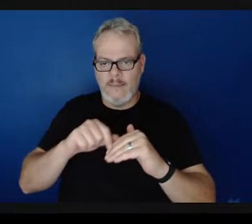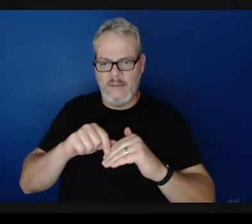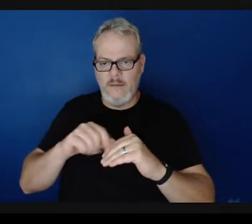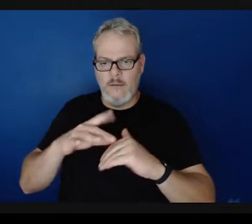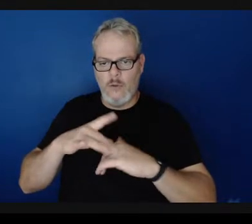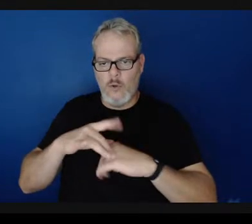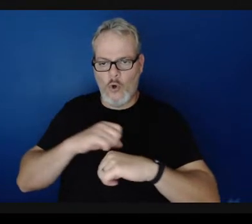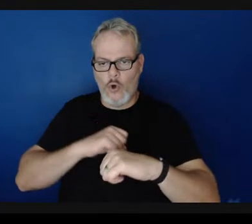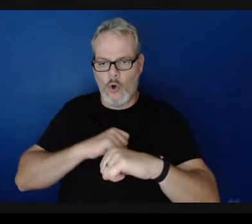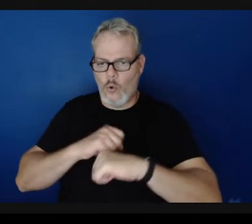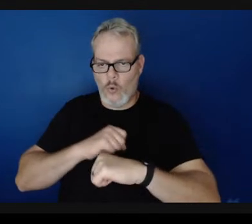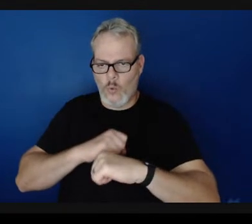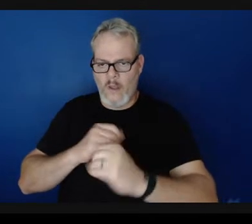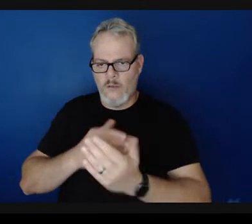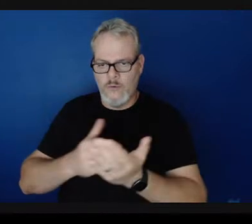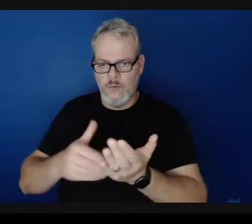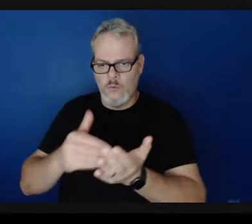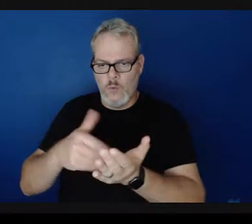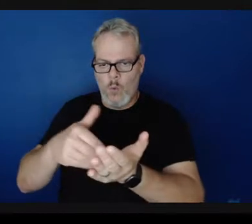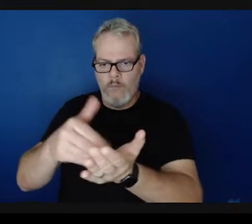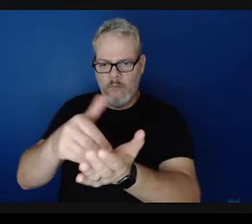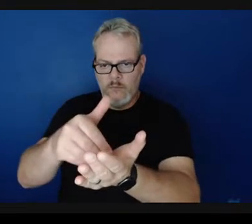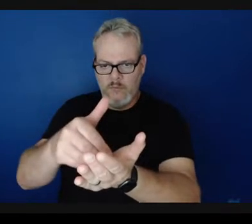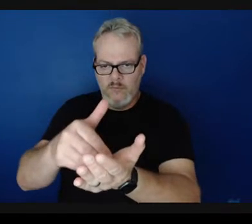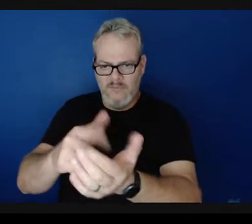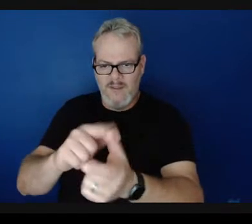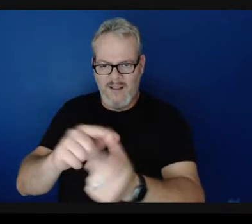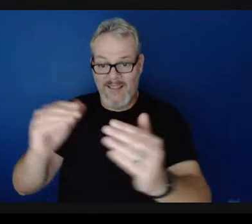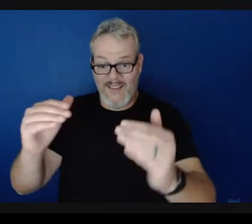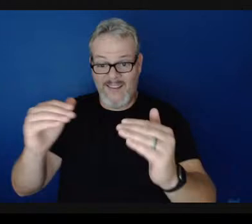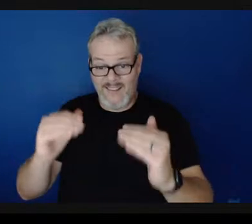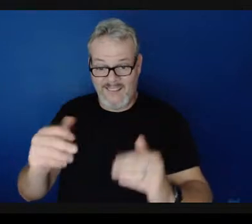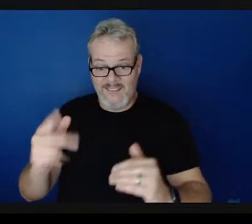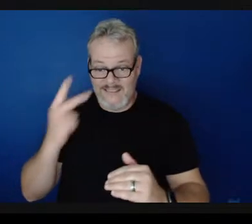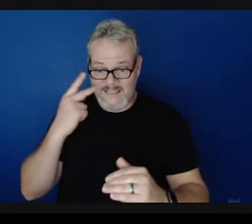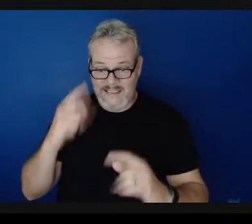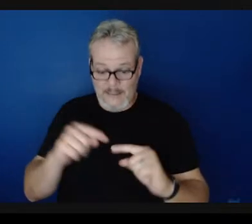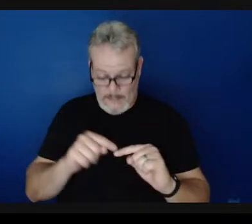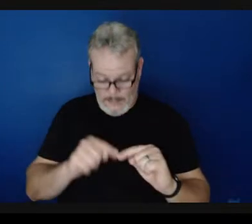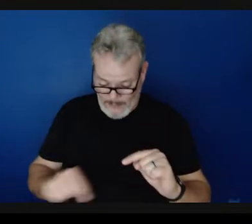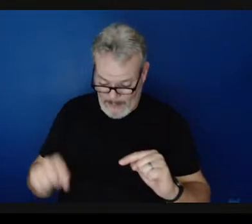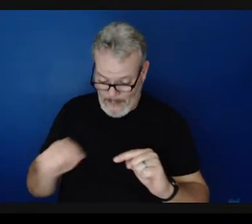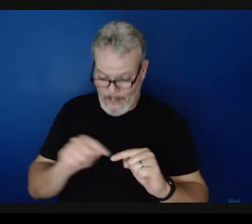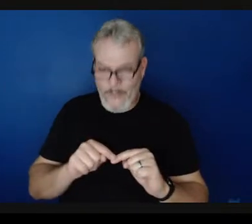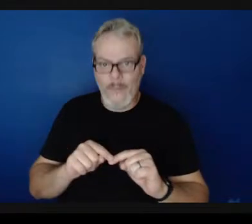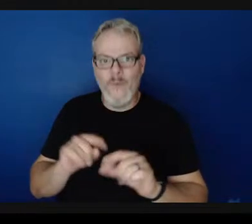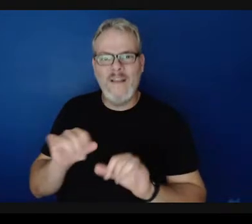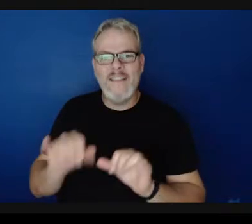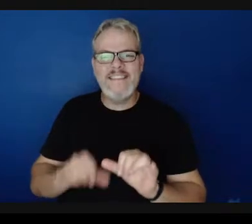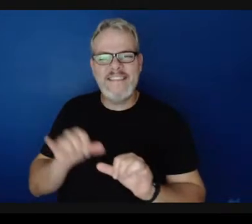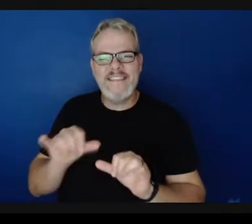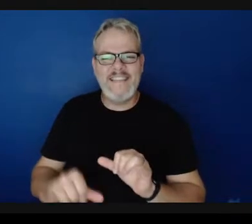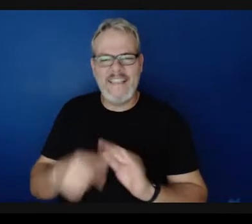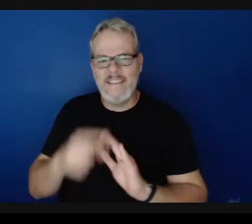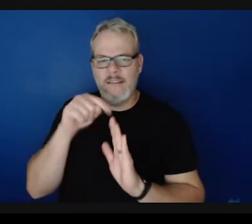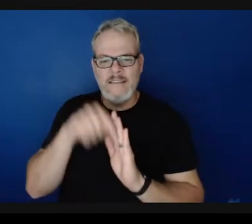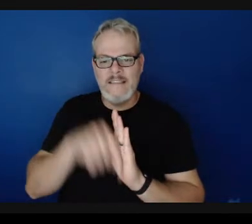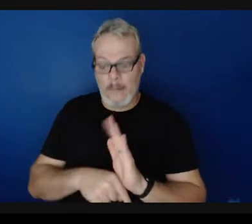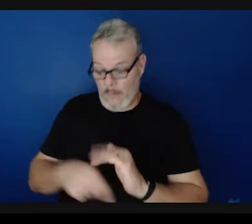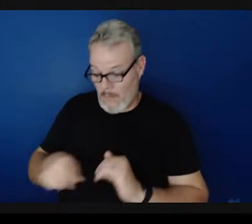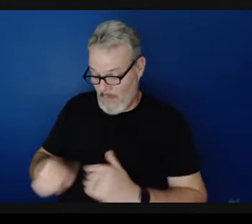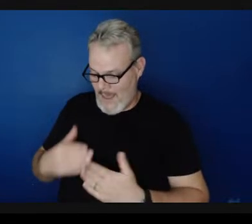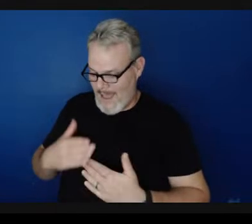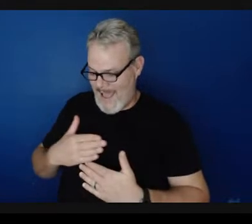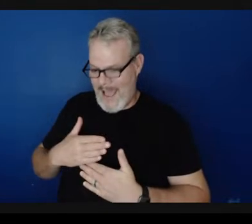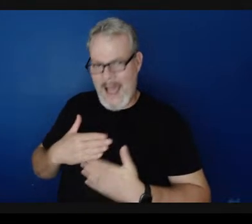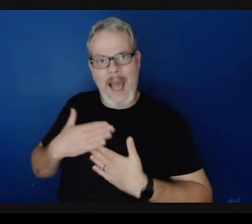of this magma to the next depth, right? The magma likes to park itself where it's happy in certain depths. And so it went from this happy spot, it was not happy